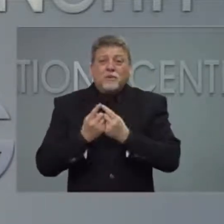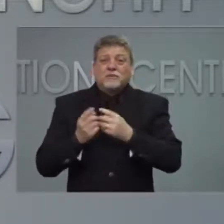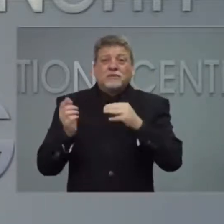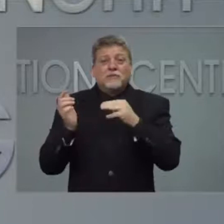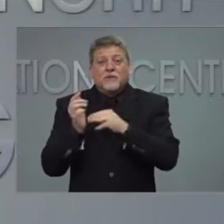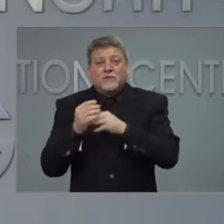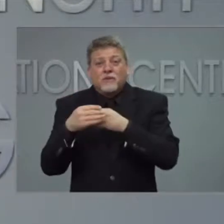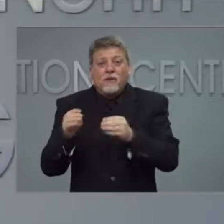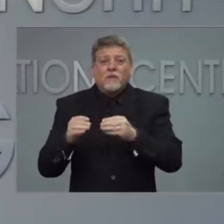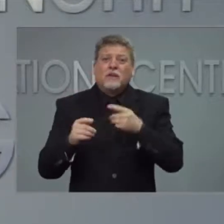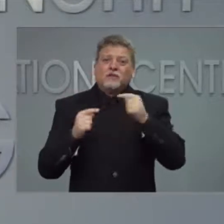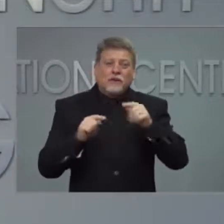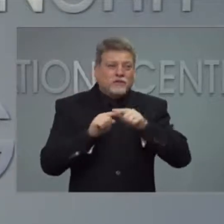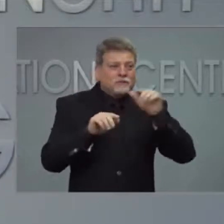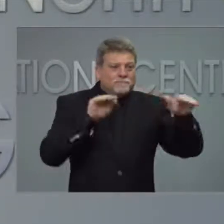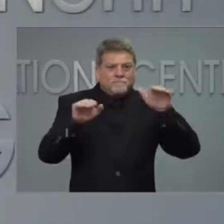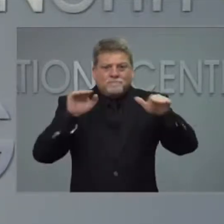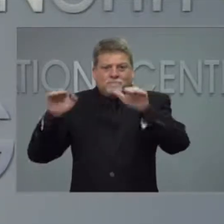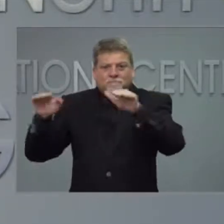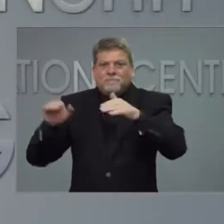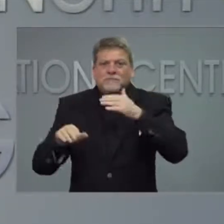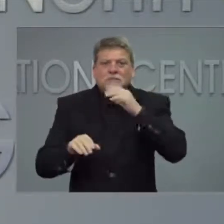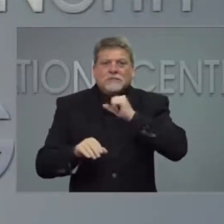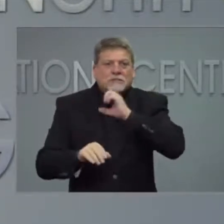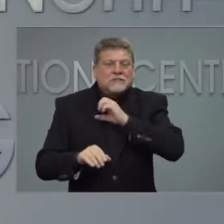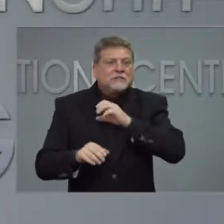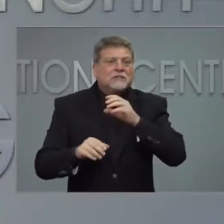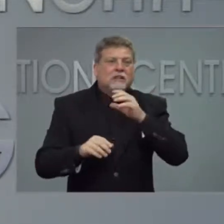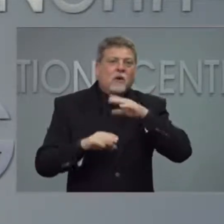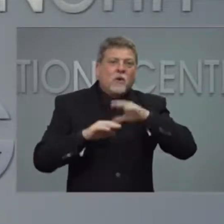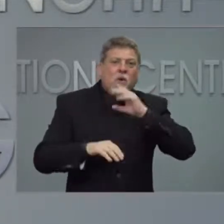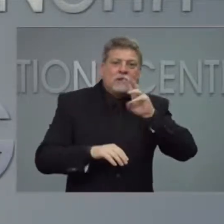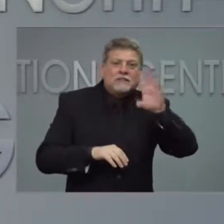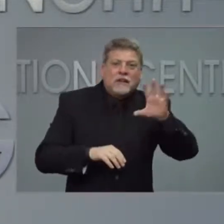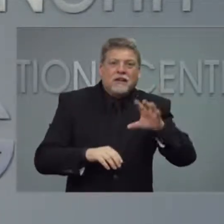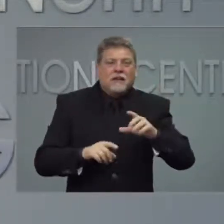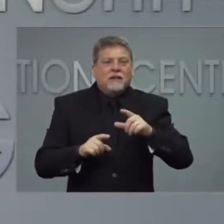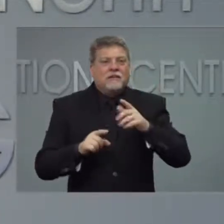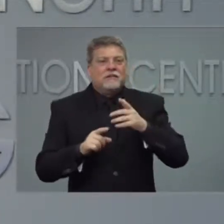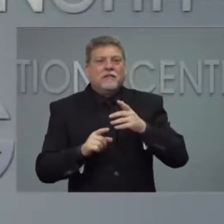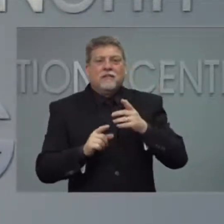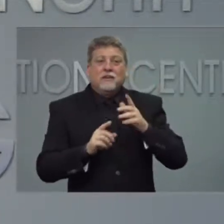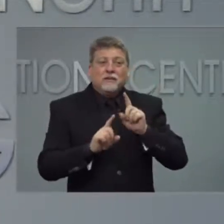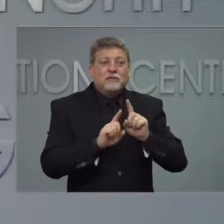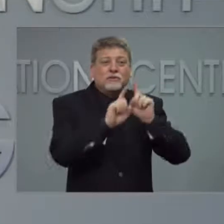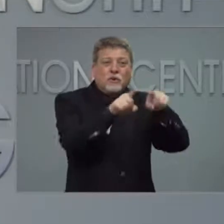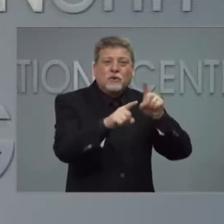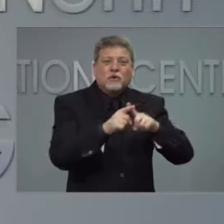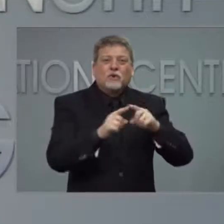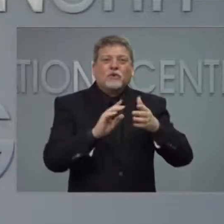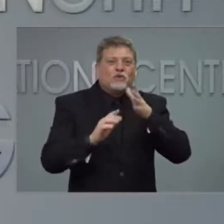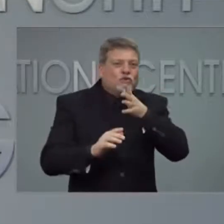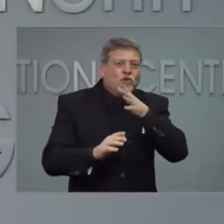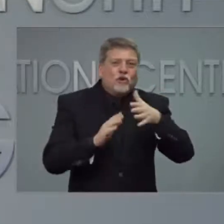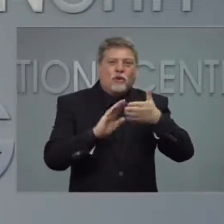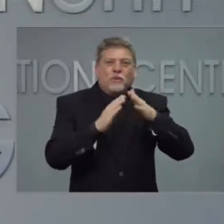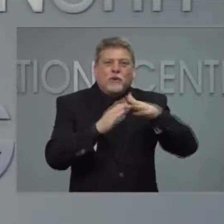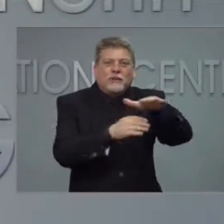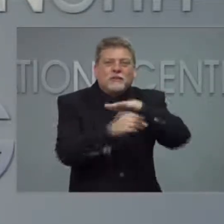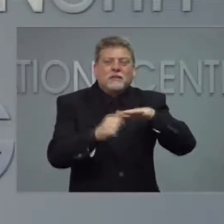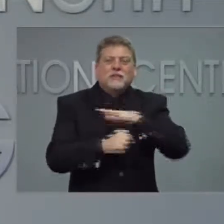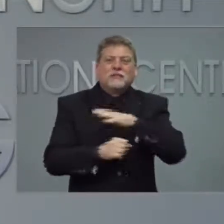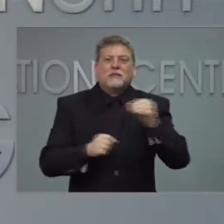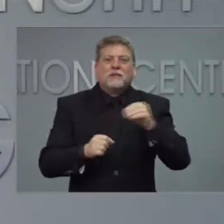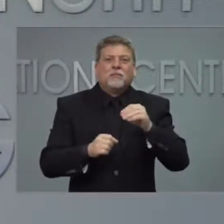to these kinds of people. Our efforts to go into underserved communities, partnering with churches